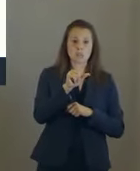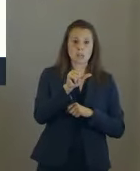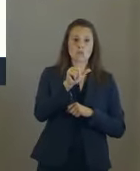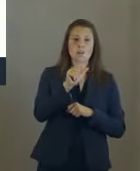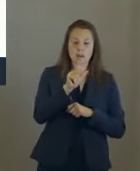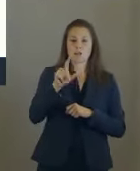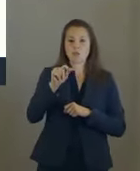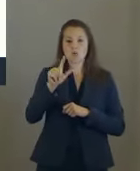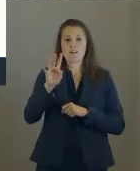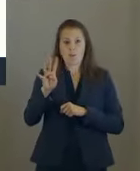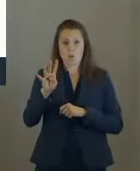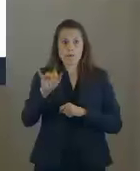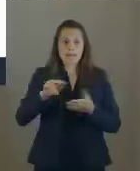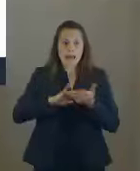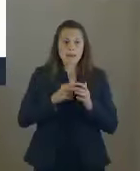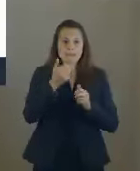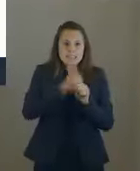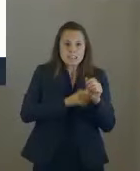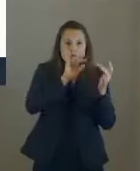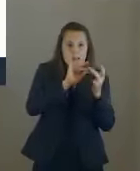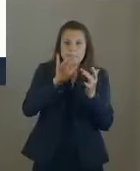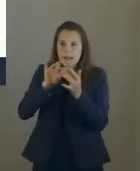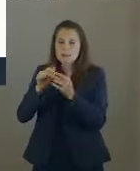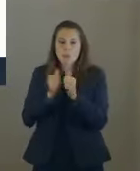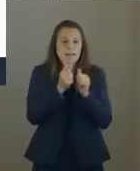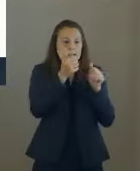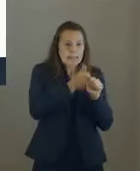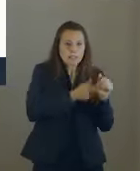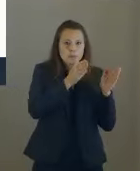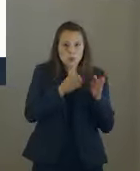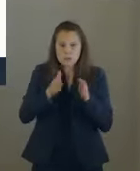individual contact made with a single person over 2 years.